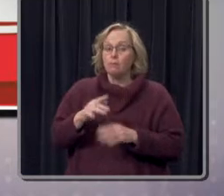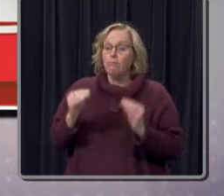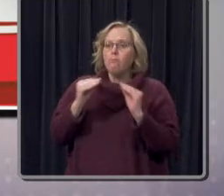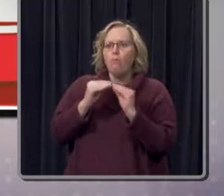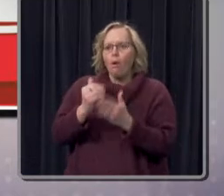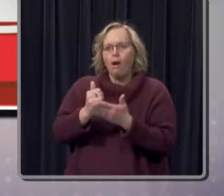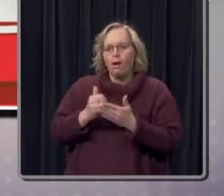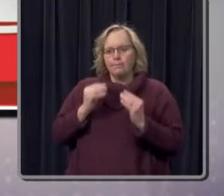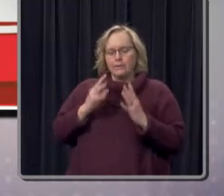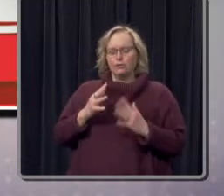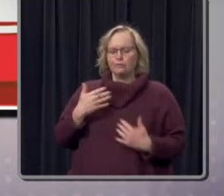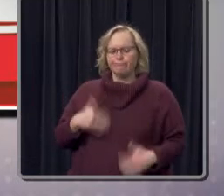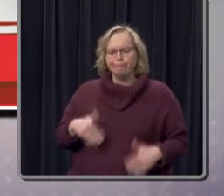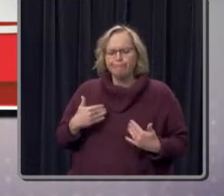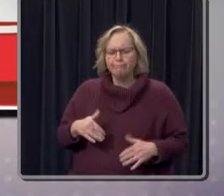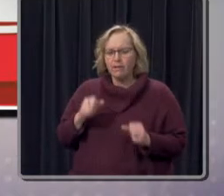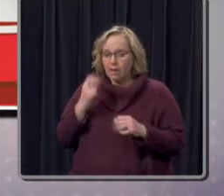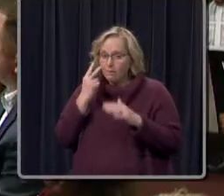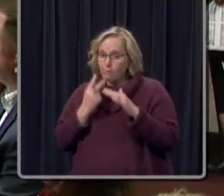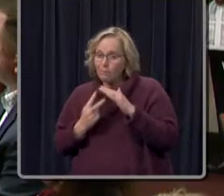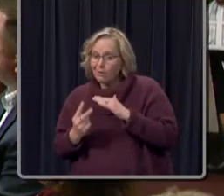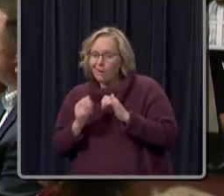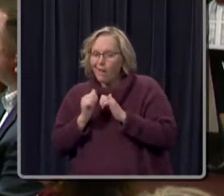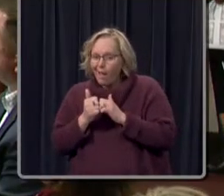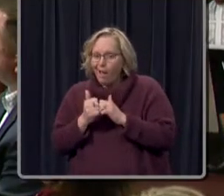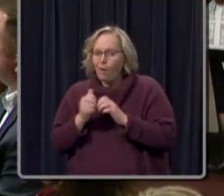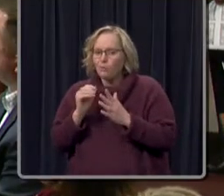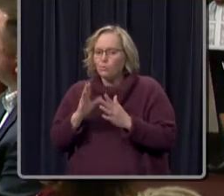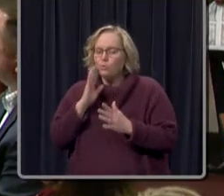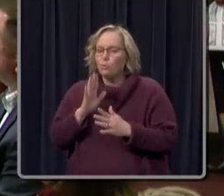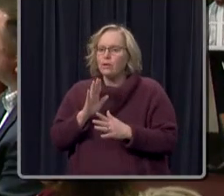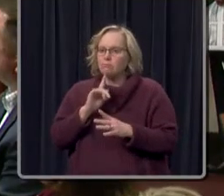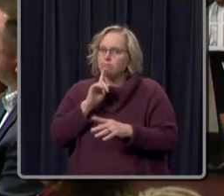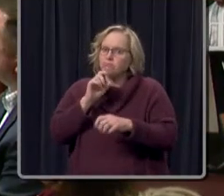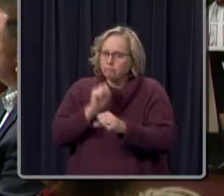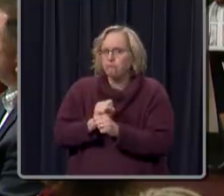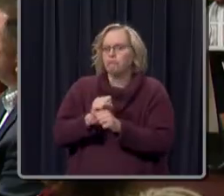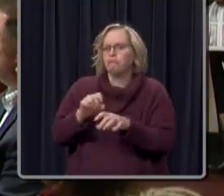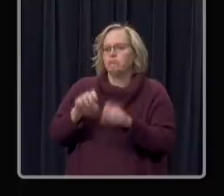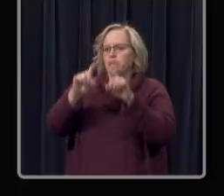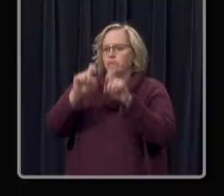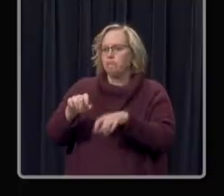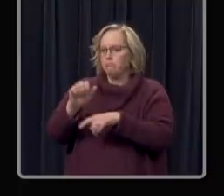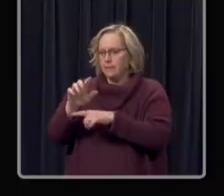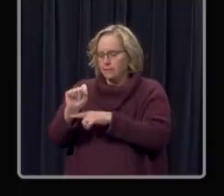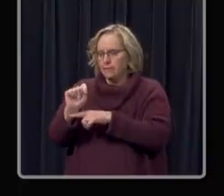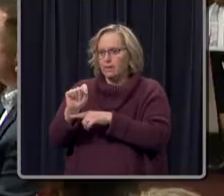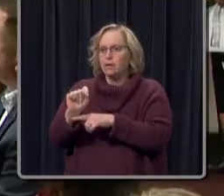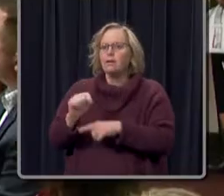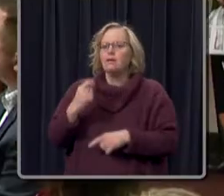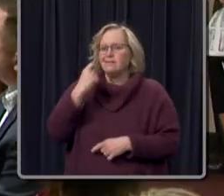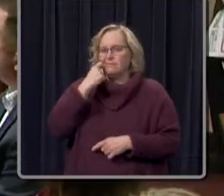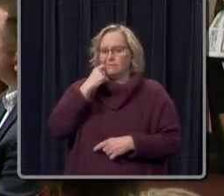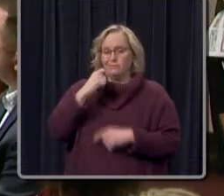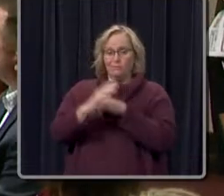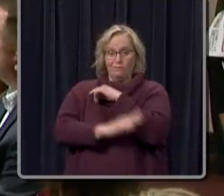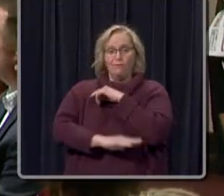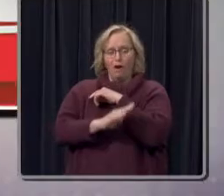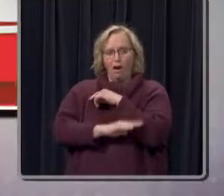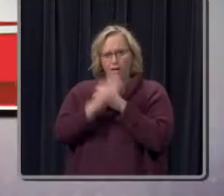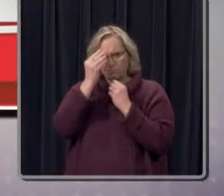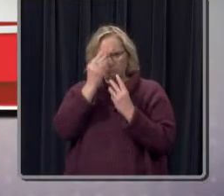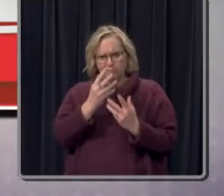also know, gosh, can we predict how students might perform on the actual ACT? You know, as I shared with you this fall, that is such a